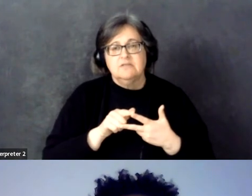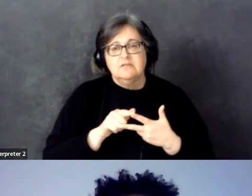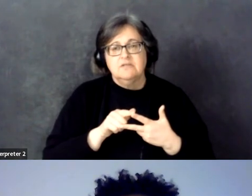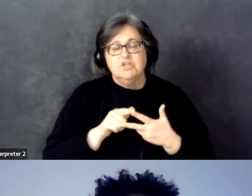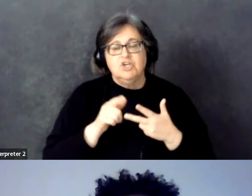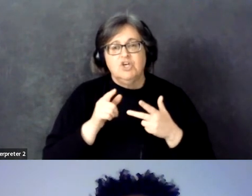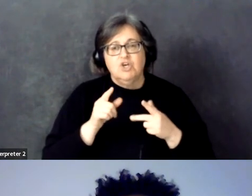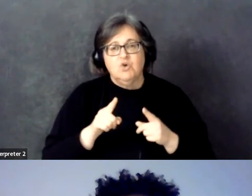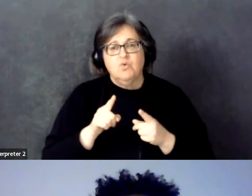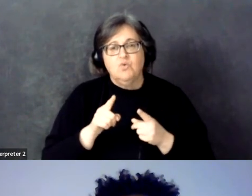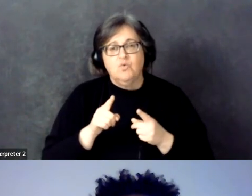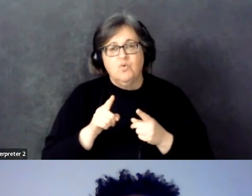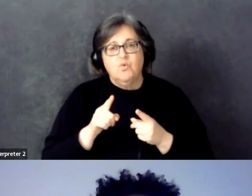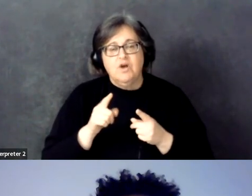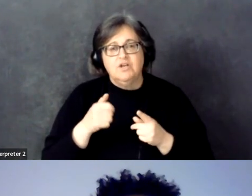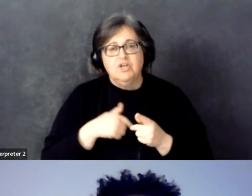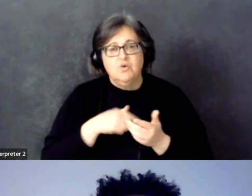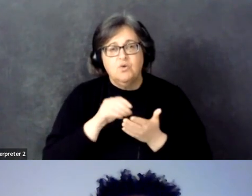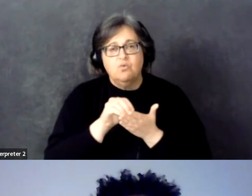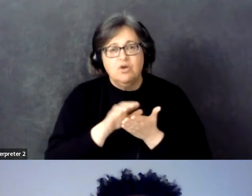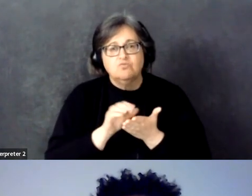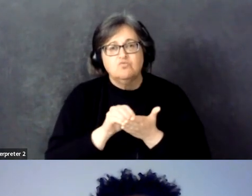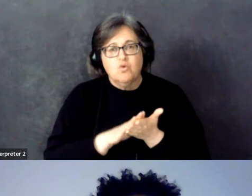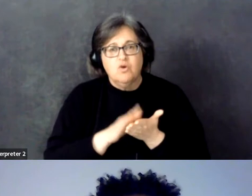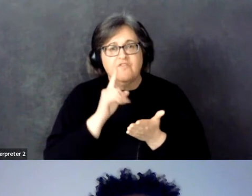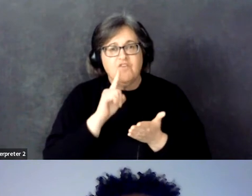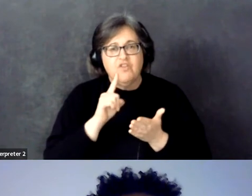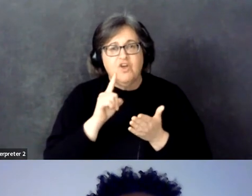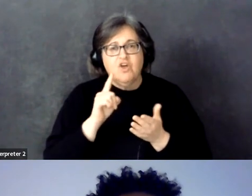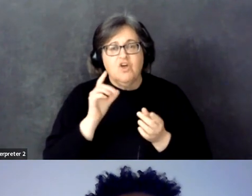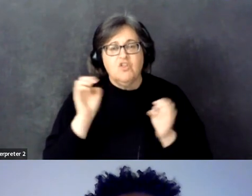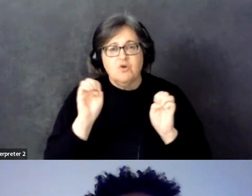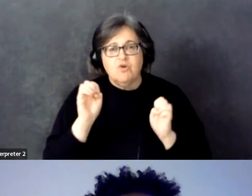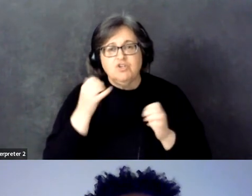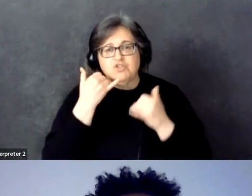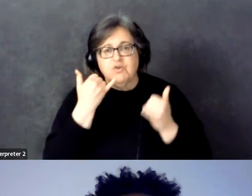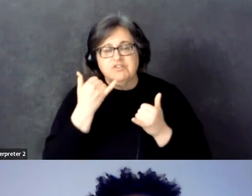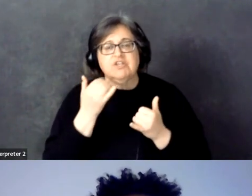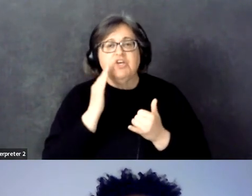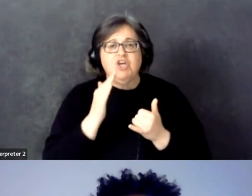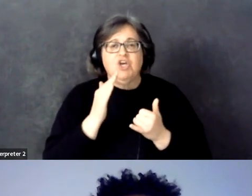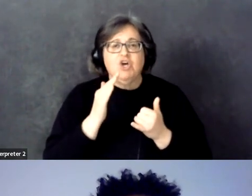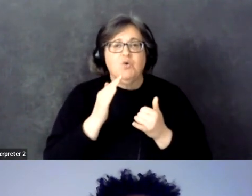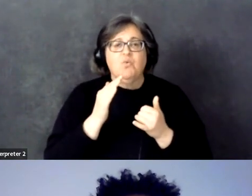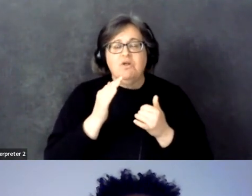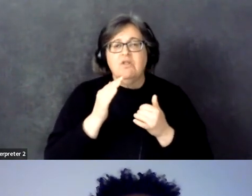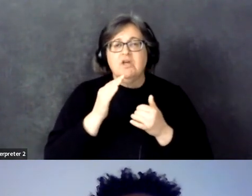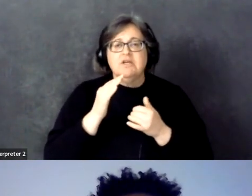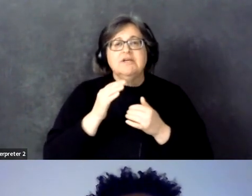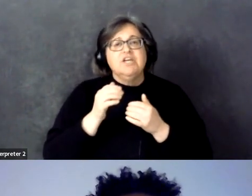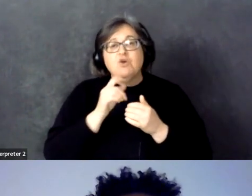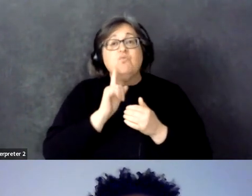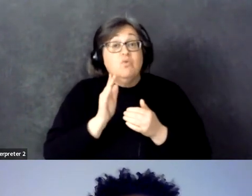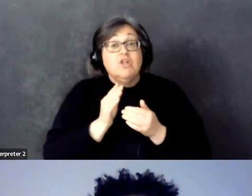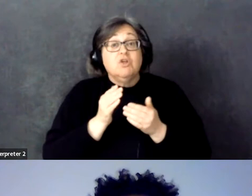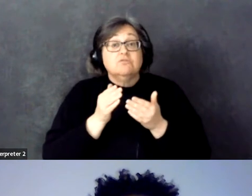when records are being taken for those crisis calls, it extends the definition of mental health category